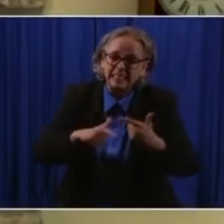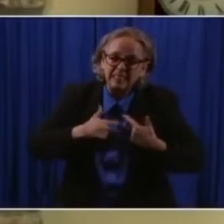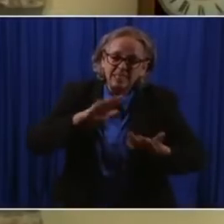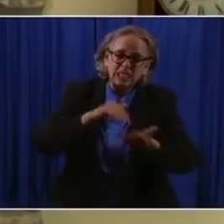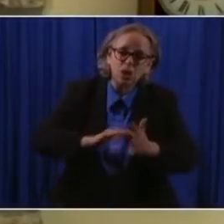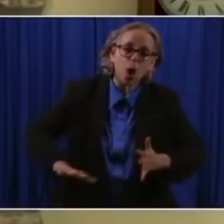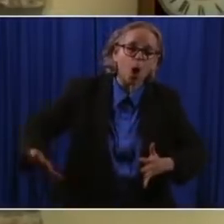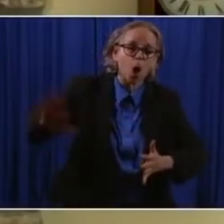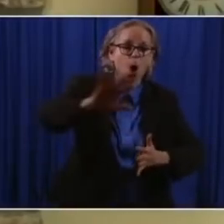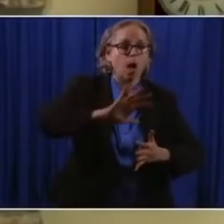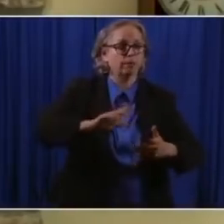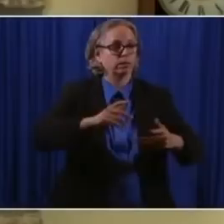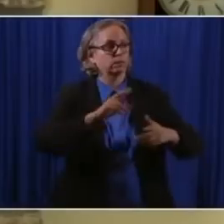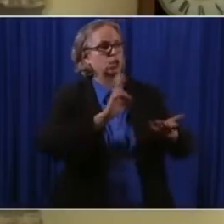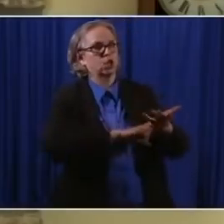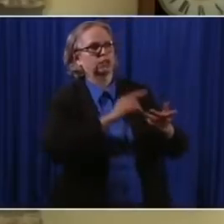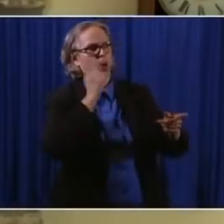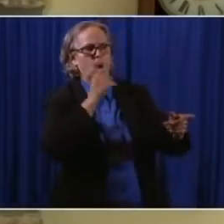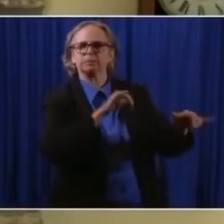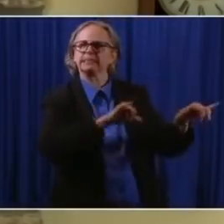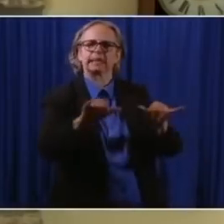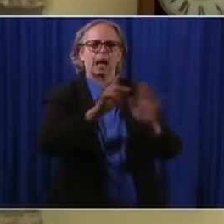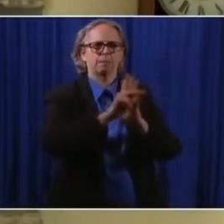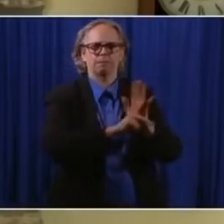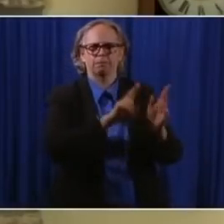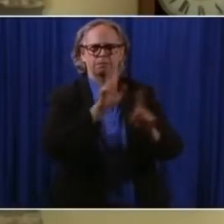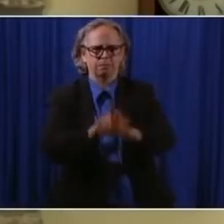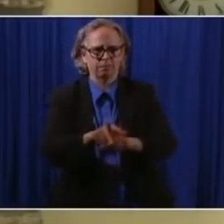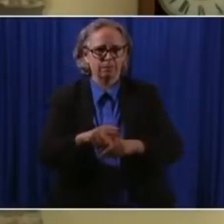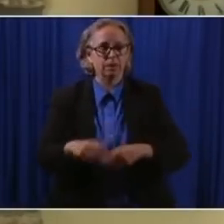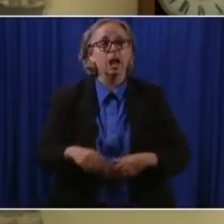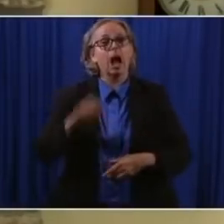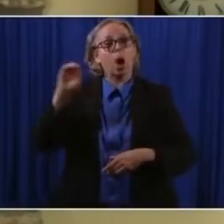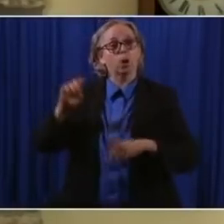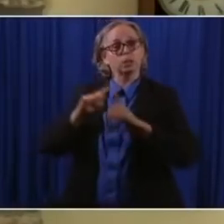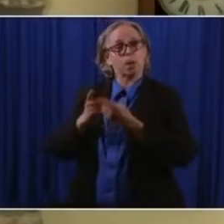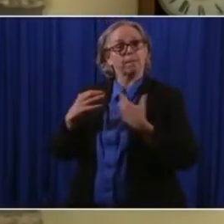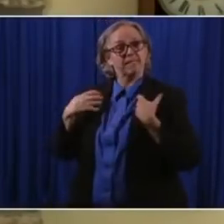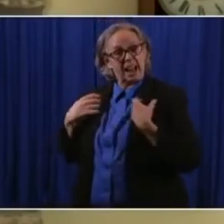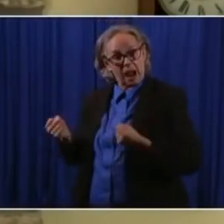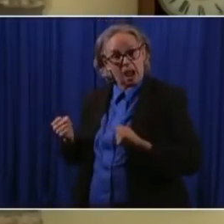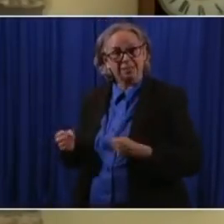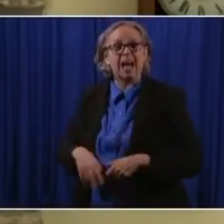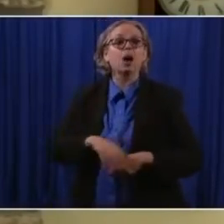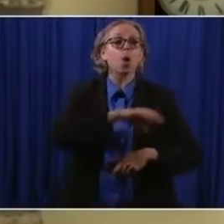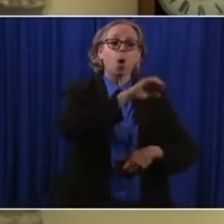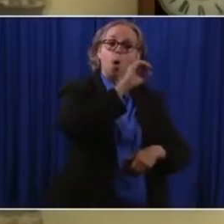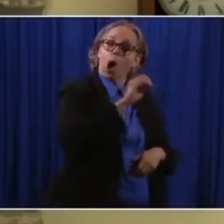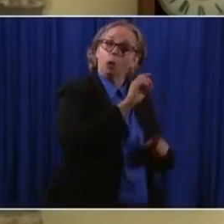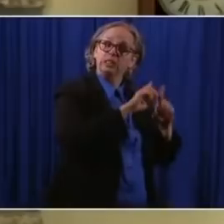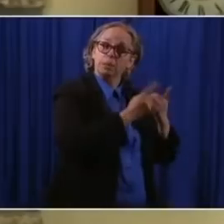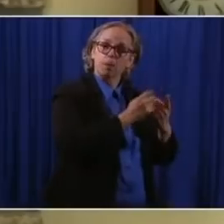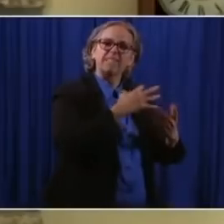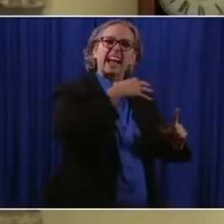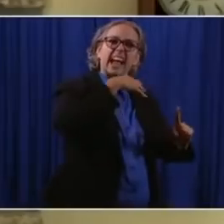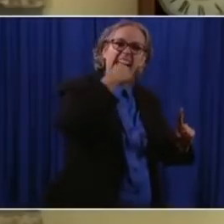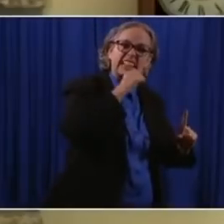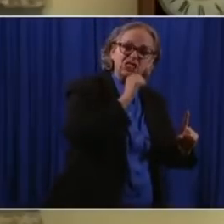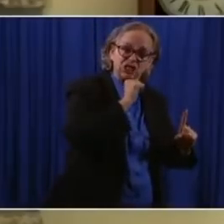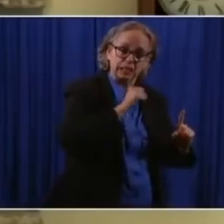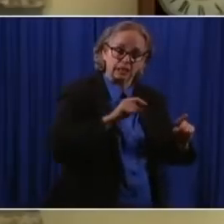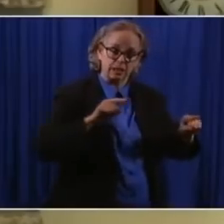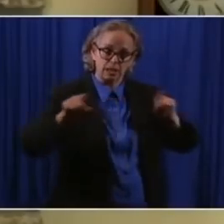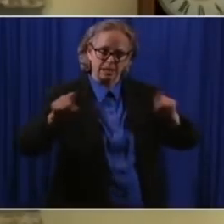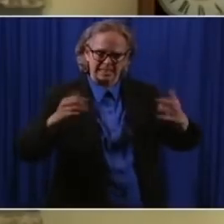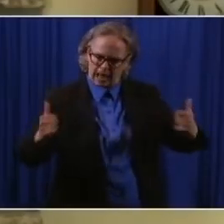Aging have secured a testing provider who is able to offer baseline saliva testing to all assisted living staff and